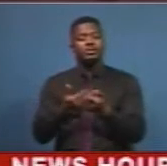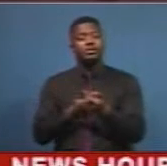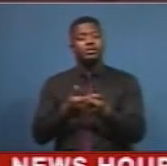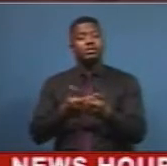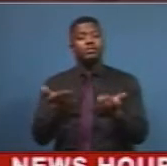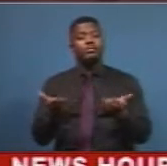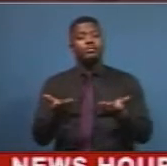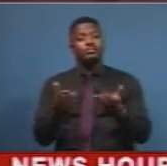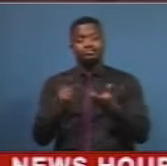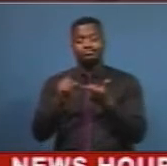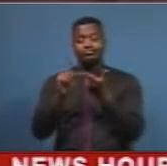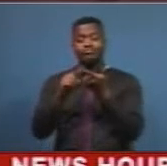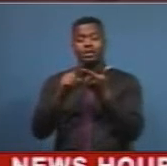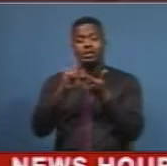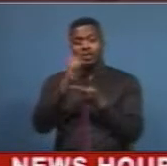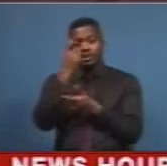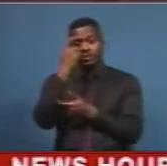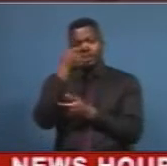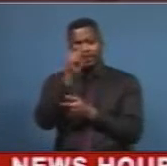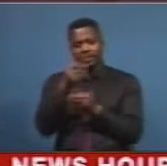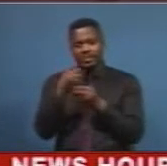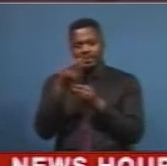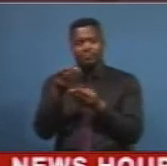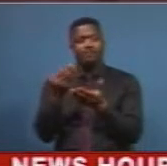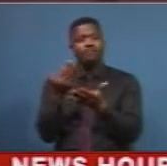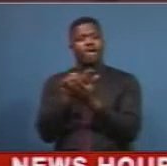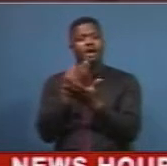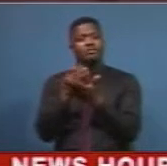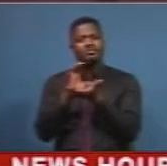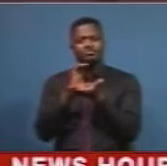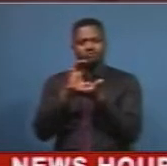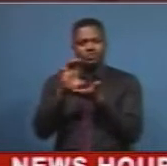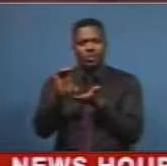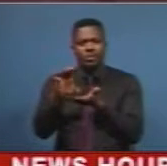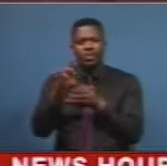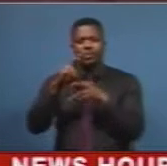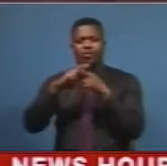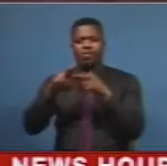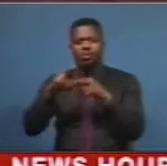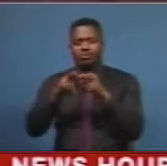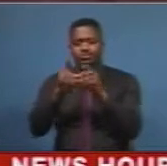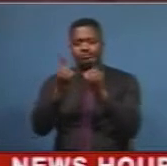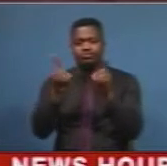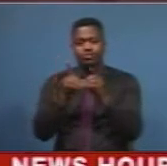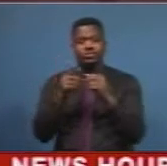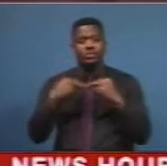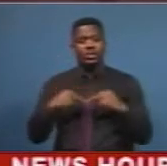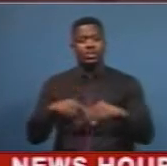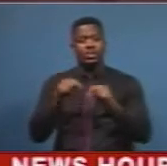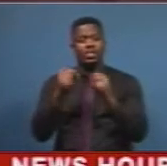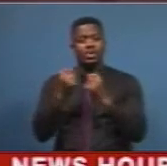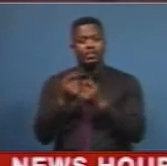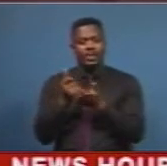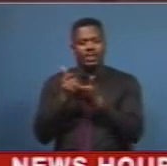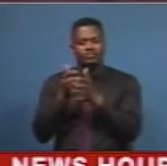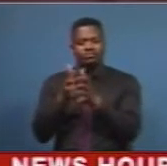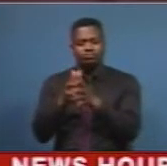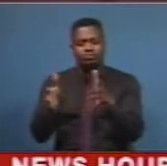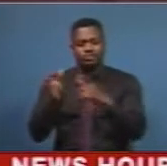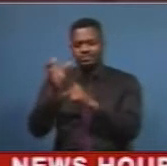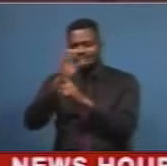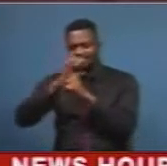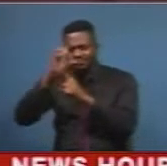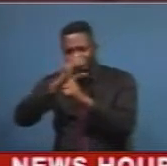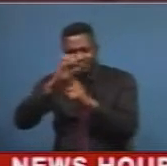country. Two, government should release funds to regional and district health teams to enhance contact